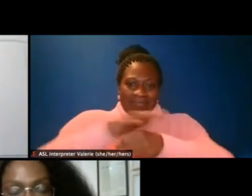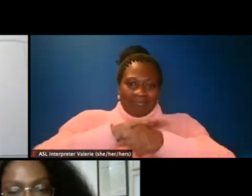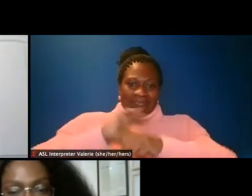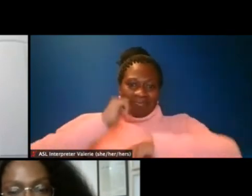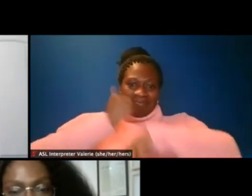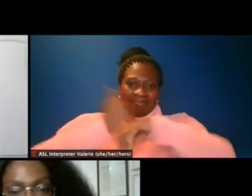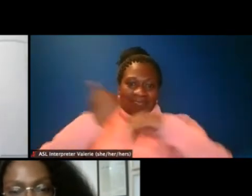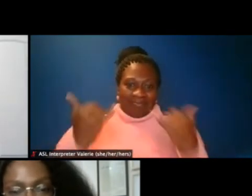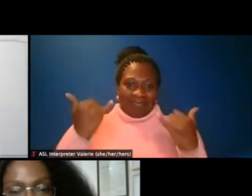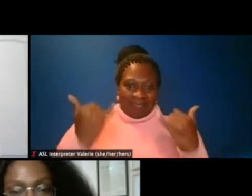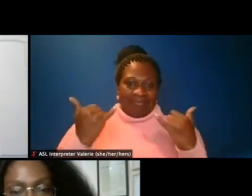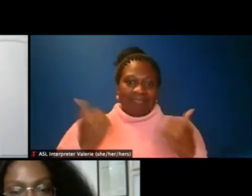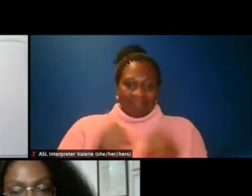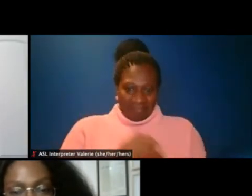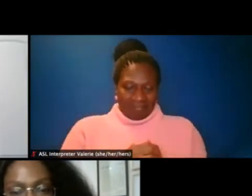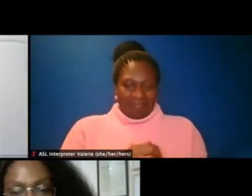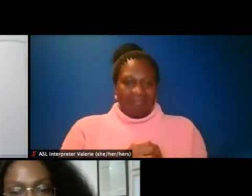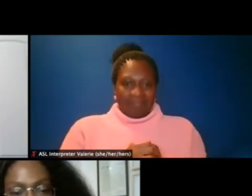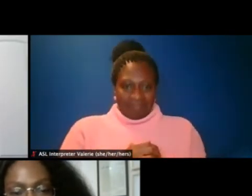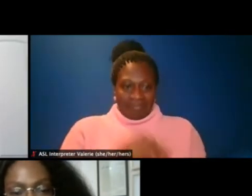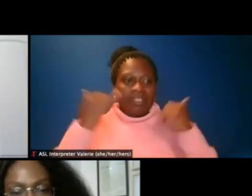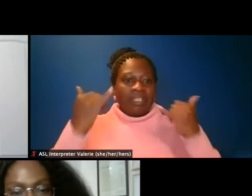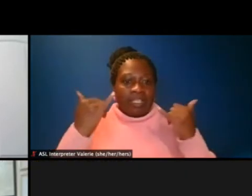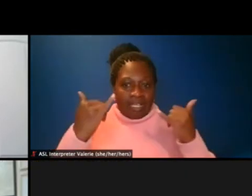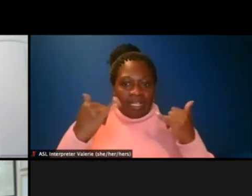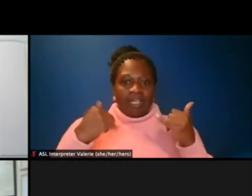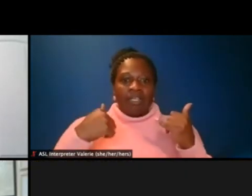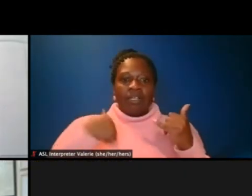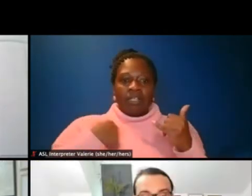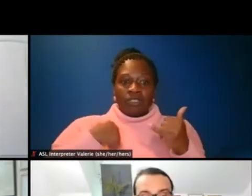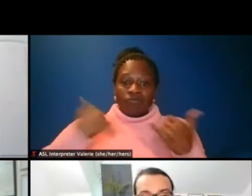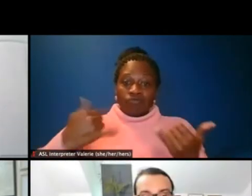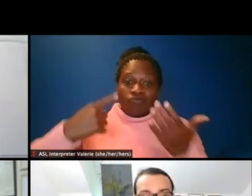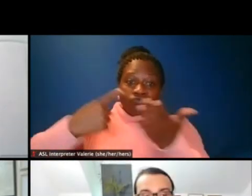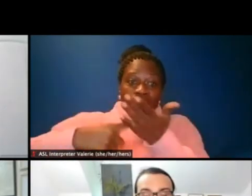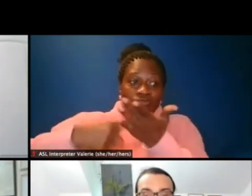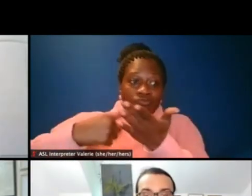you to ACTnow. So let's just get right into the questions.